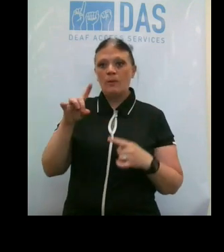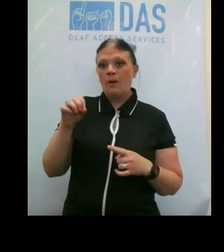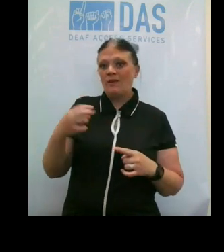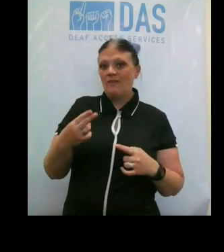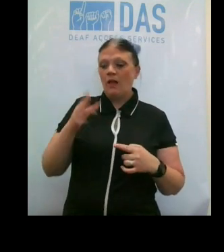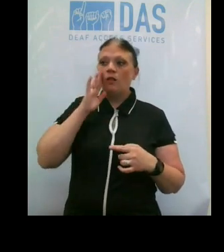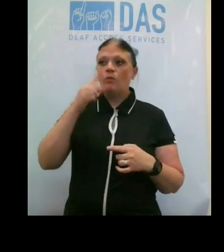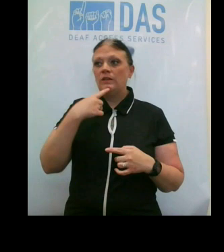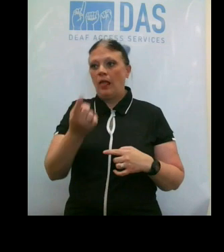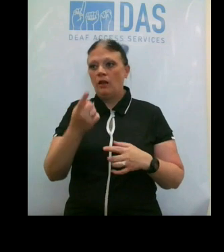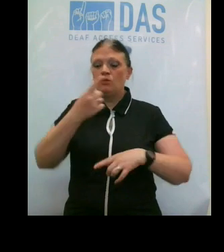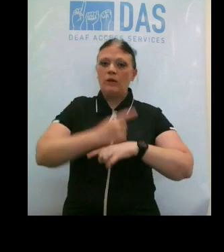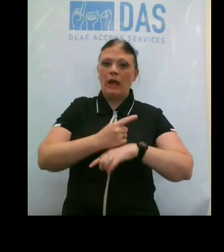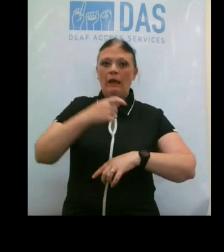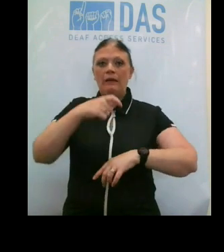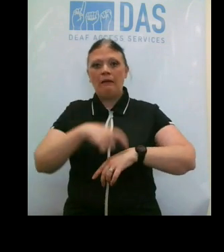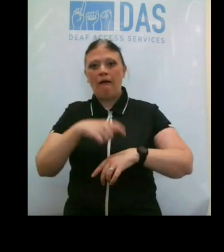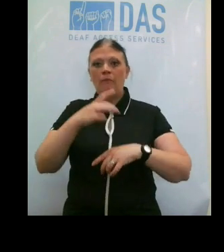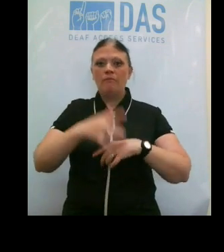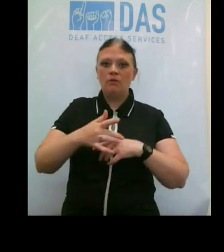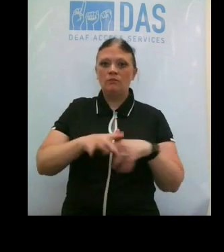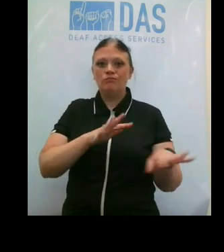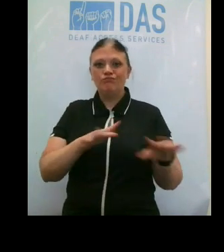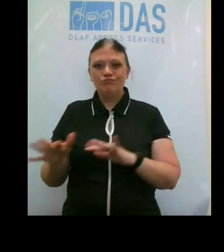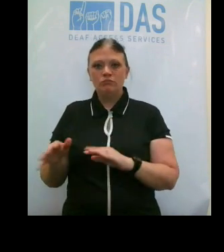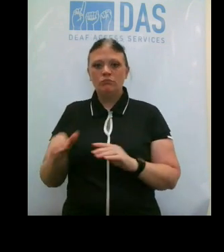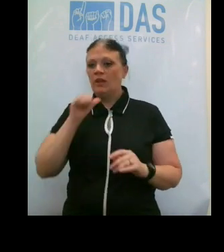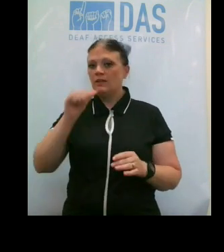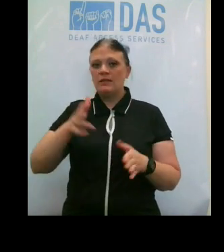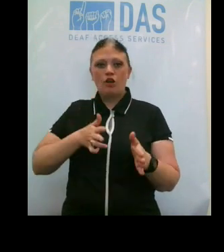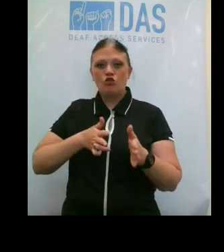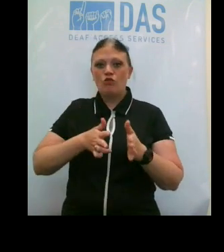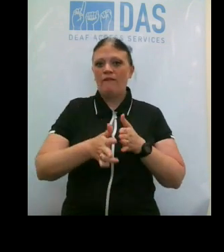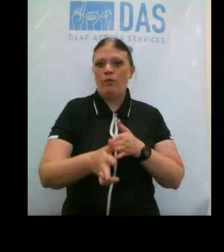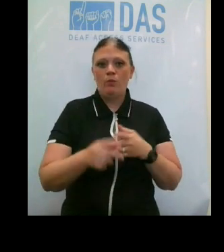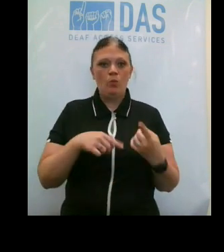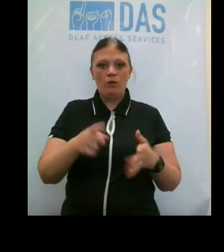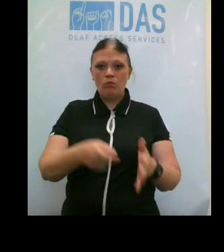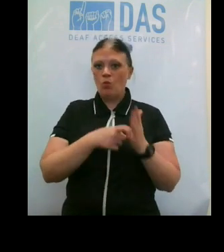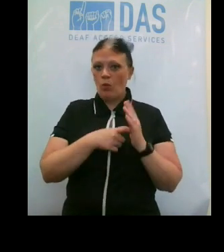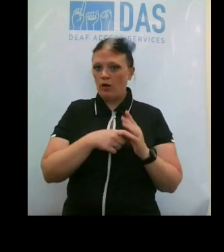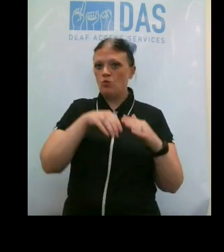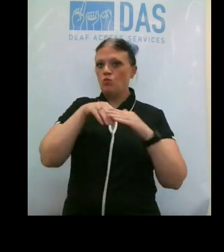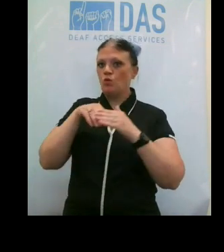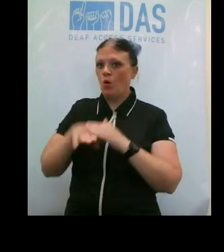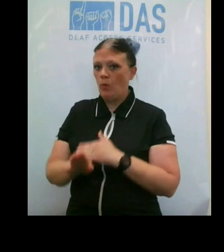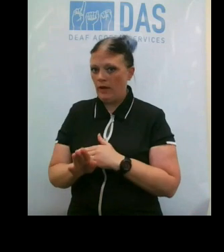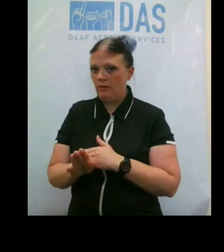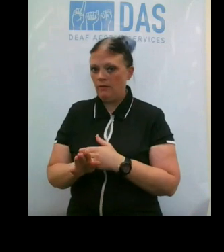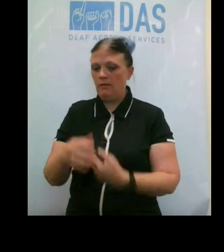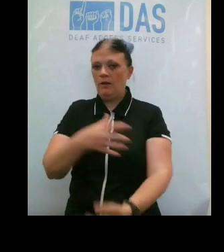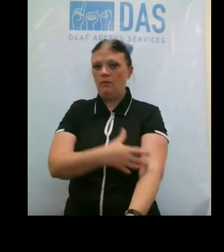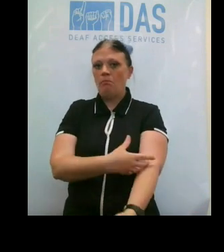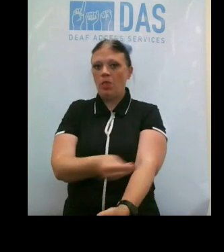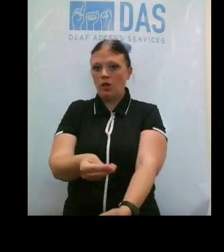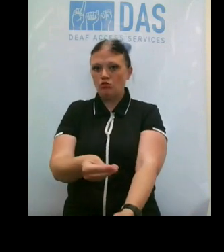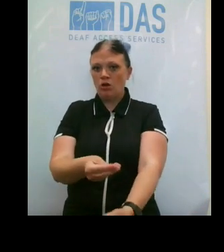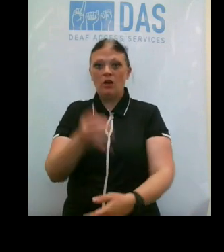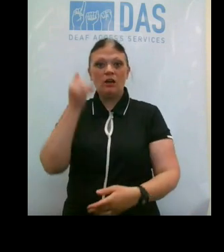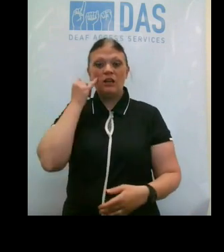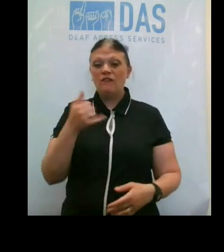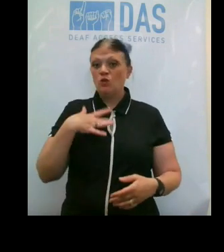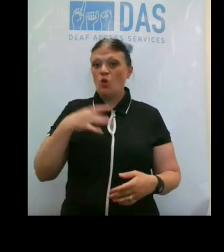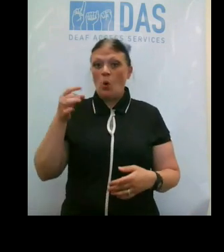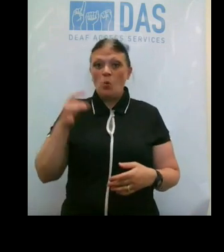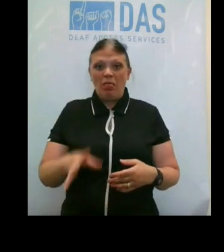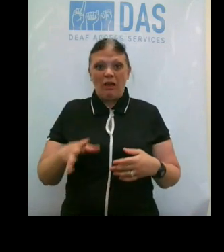available and the dates and times. It is not a drive-through. It does require you to come in. It requires a blood draw. If you don't like seeing your blood